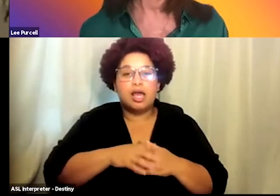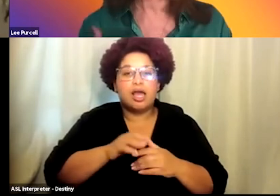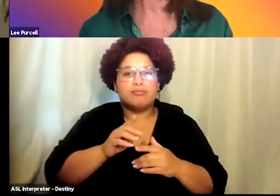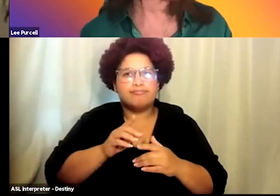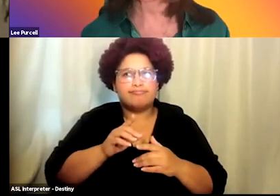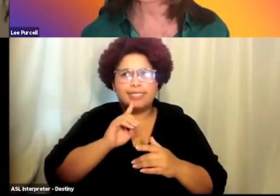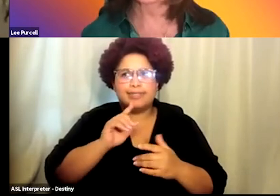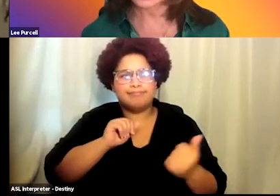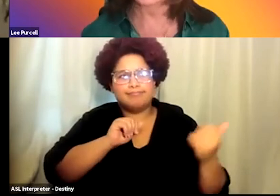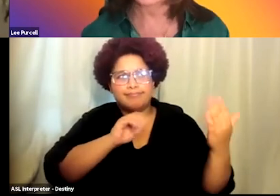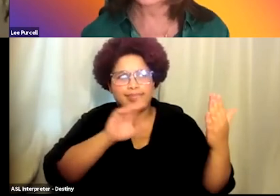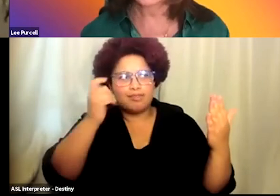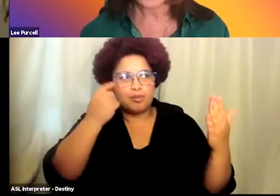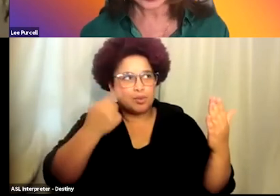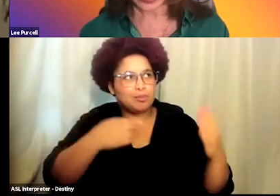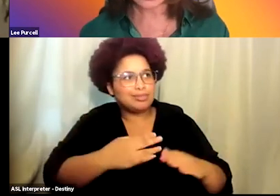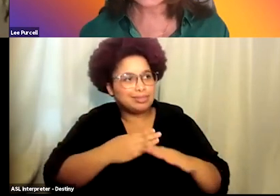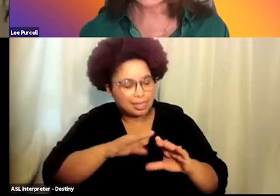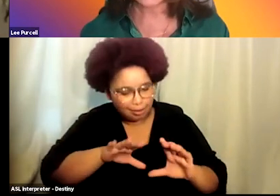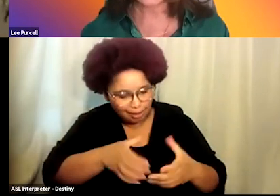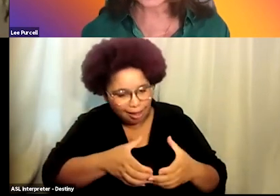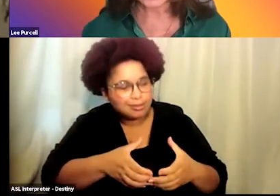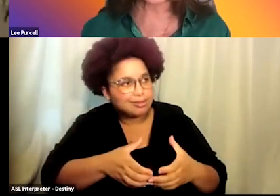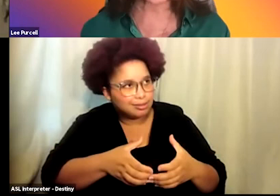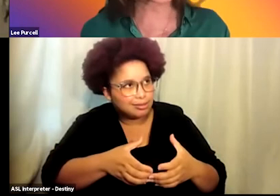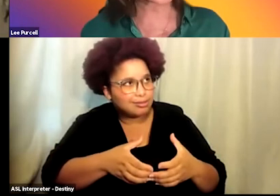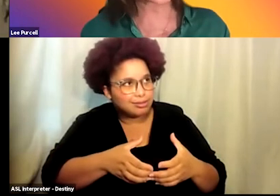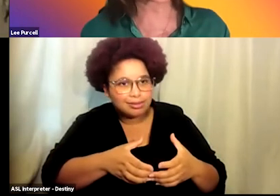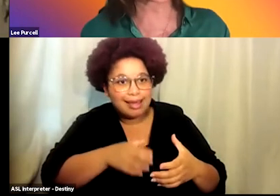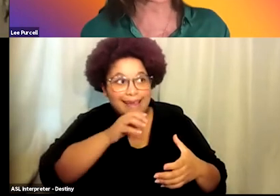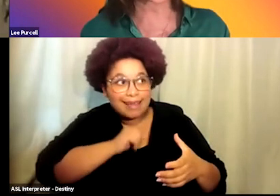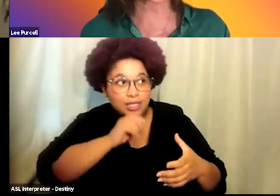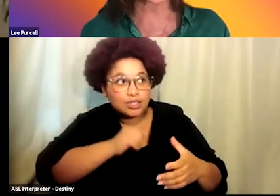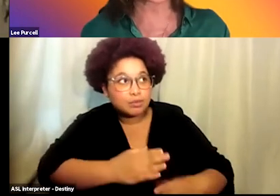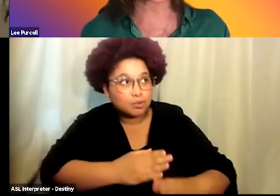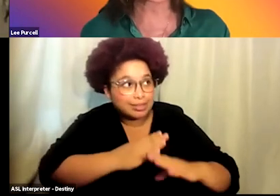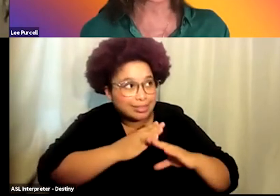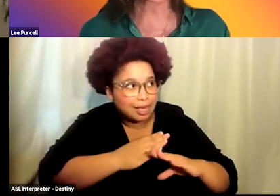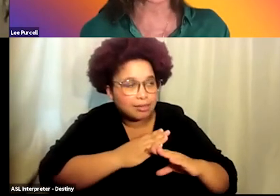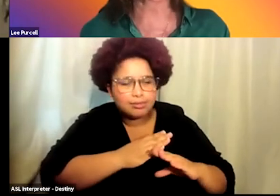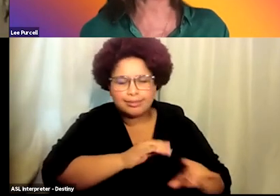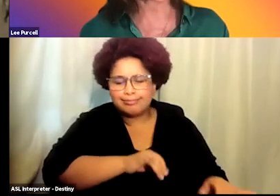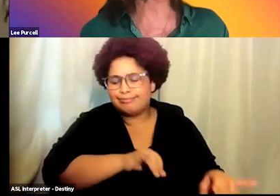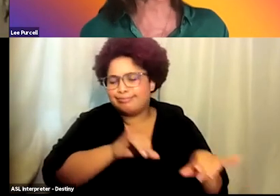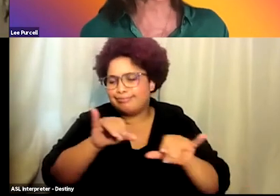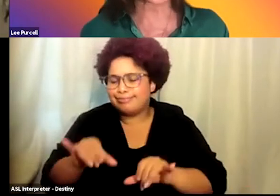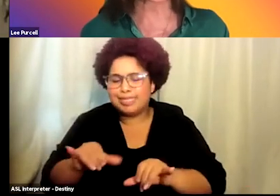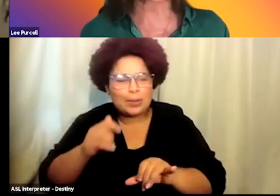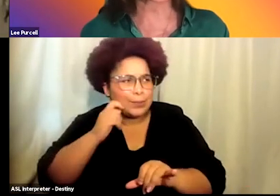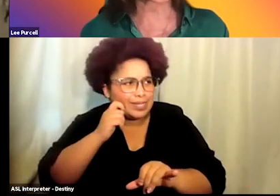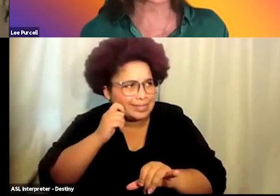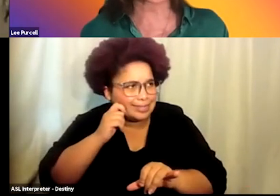know, we are a protected class. We are. Age is protected, just like race